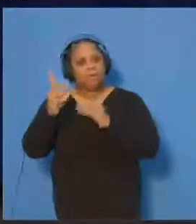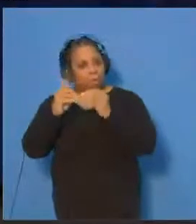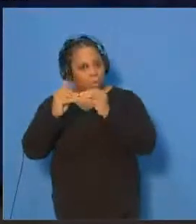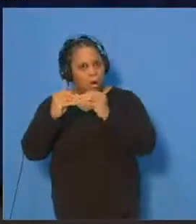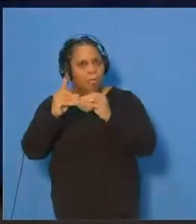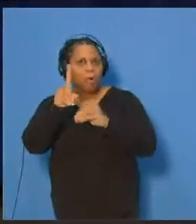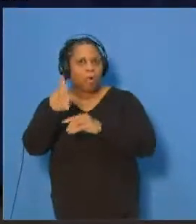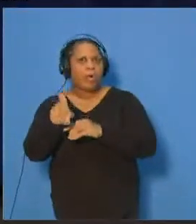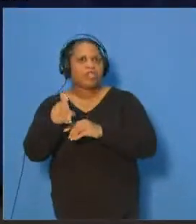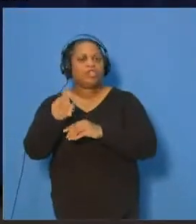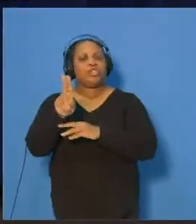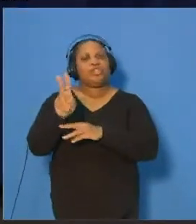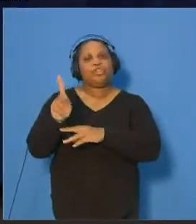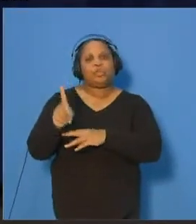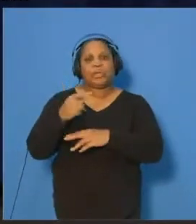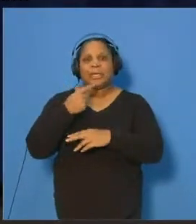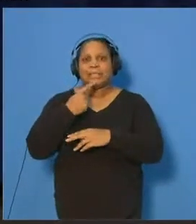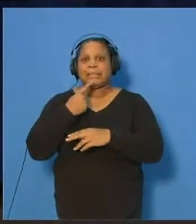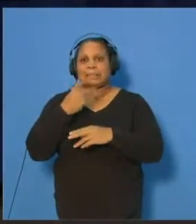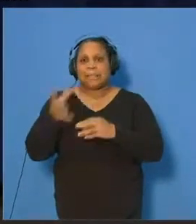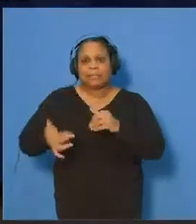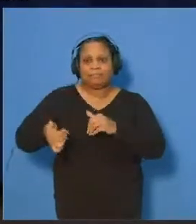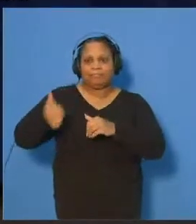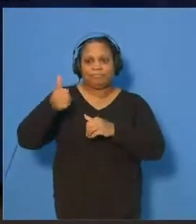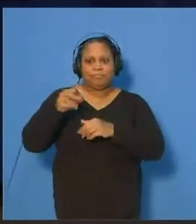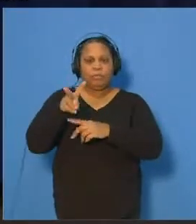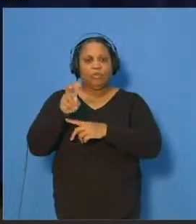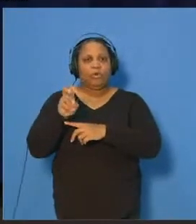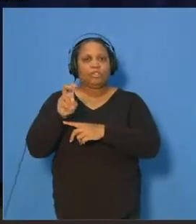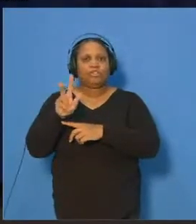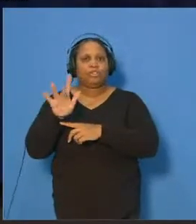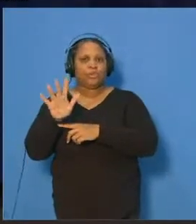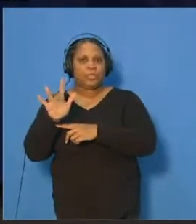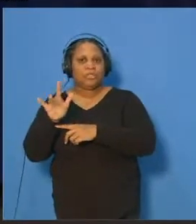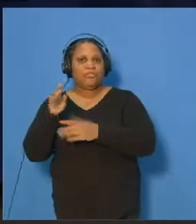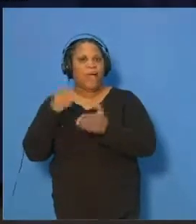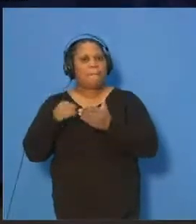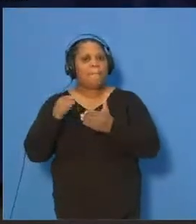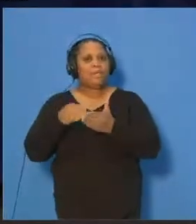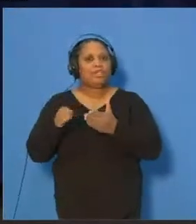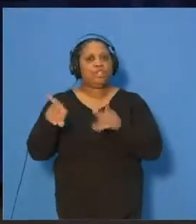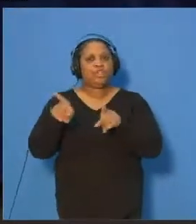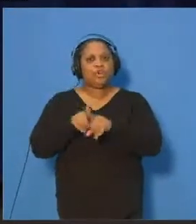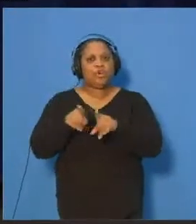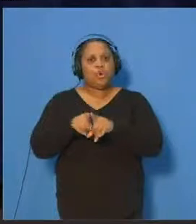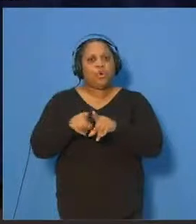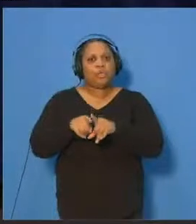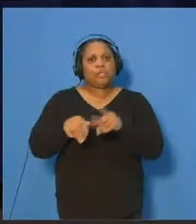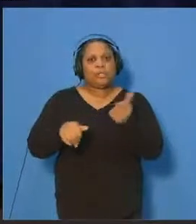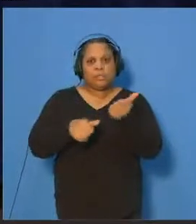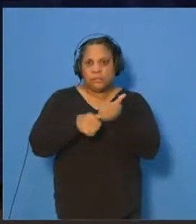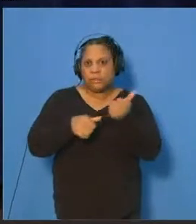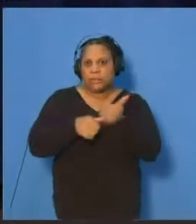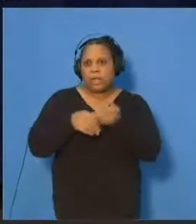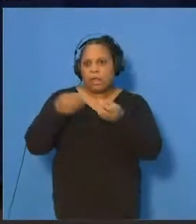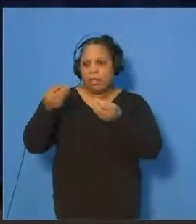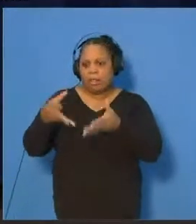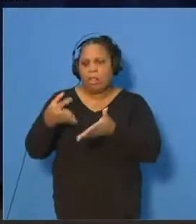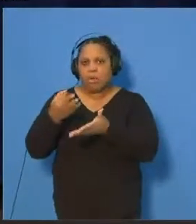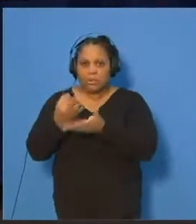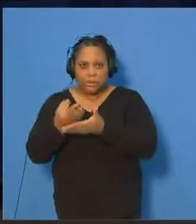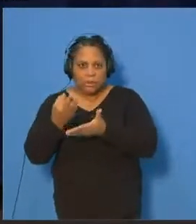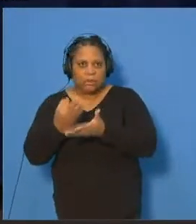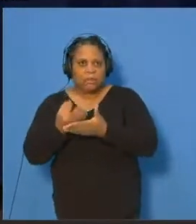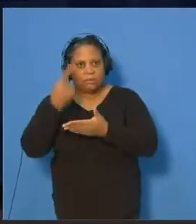government has announced that it plans to borrow upwards of 225 billion in order to compensate for the losses in the economic fallout relating